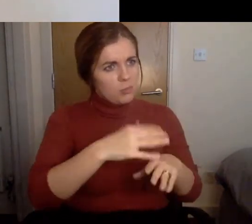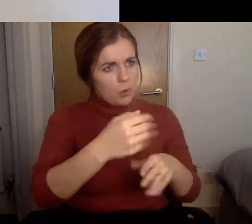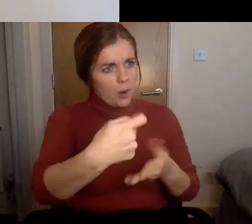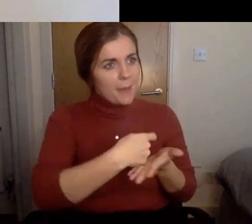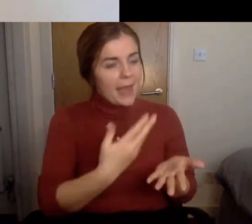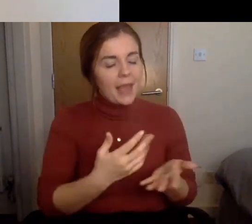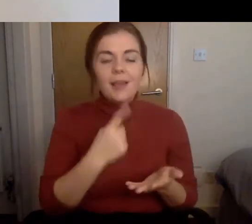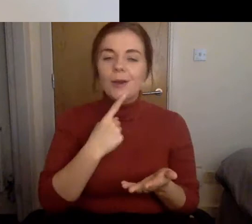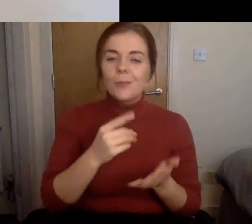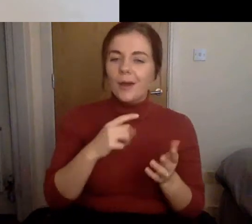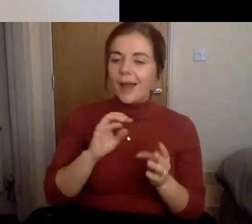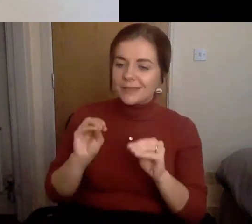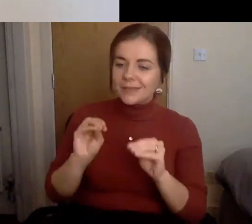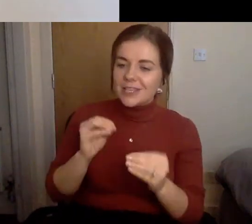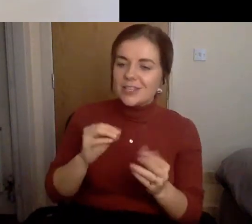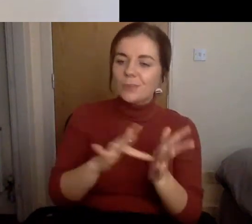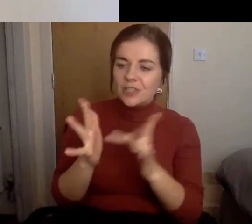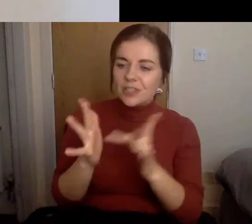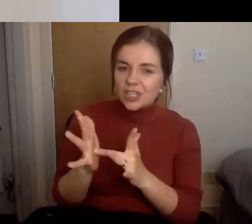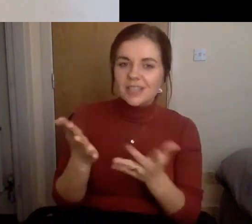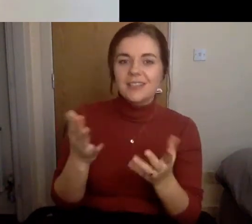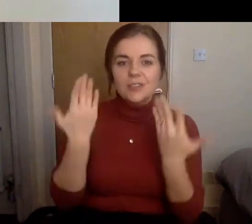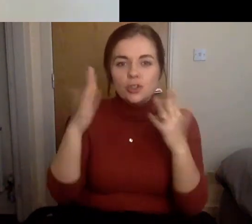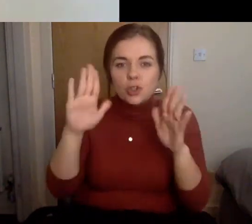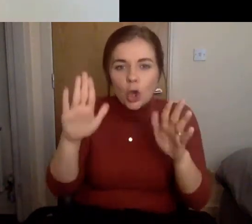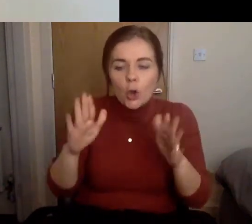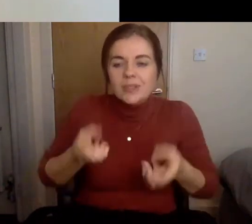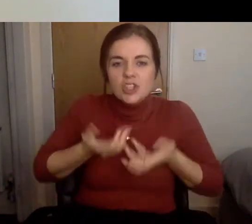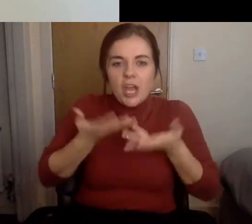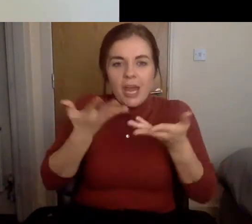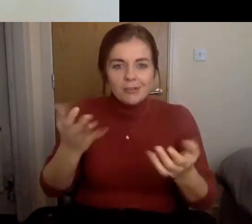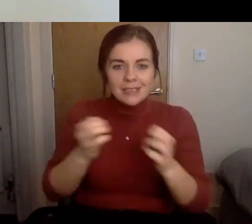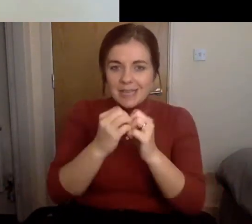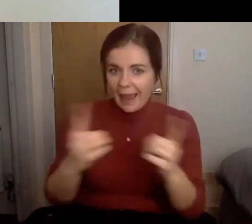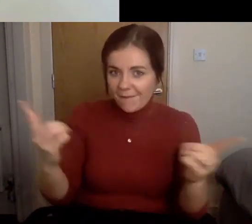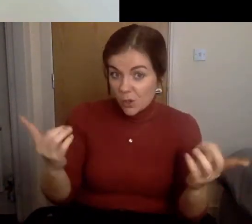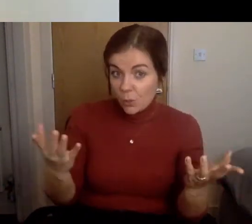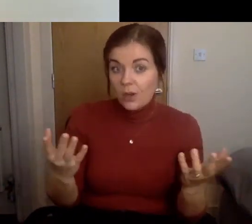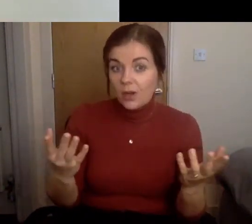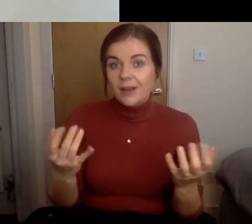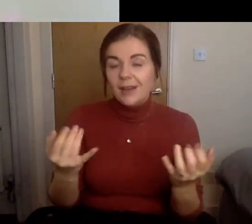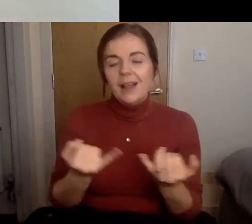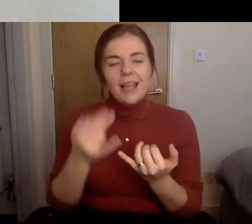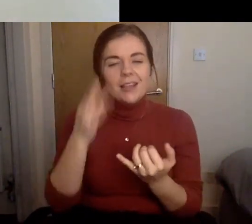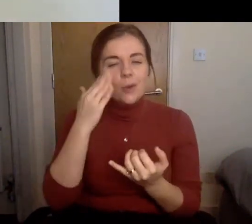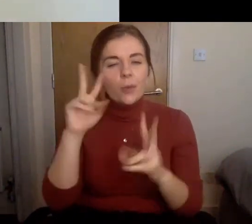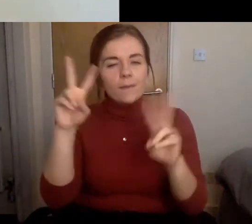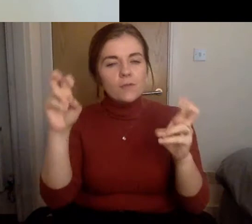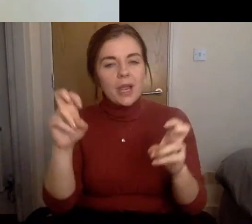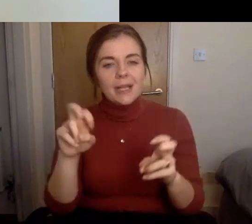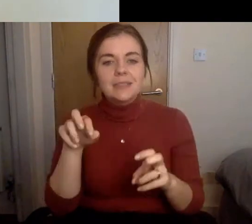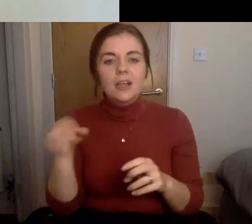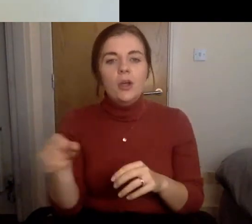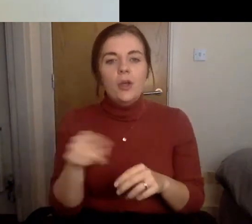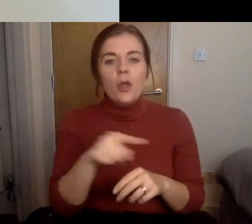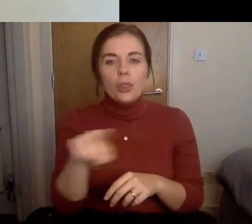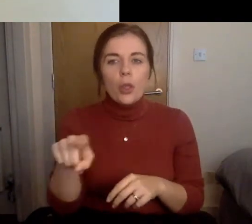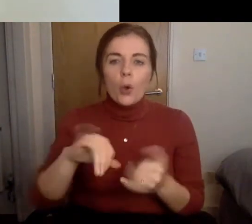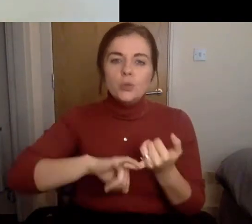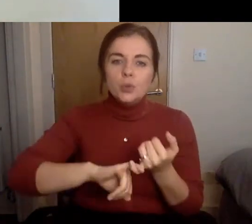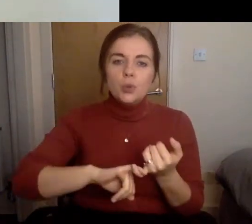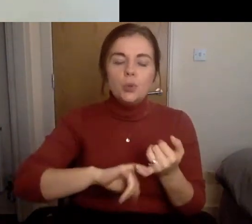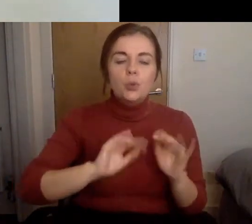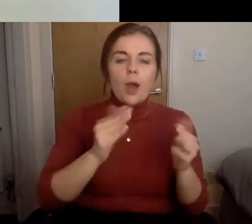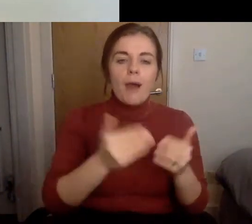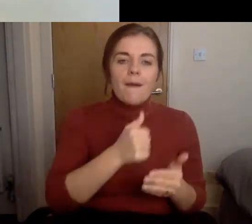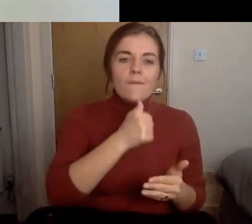everybody, and more maybe comprehensively that those who are first shall be last, and those who are last shall be first. But